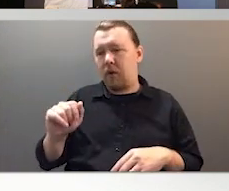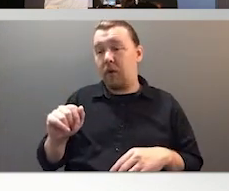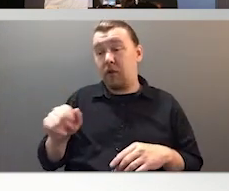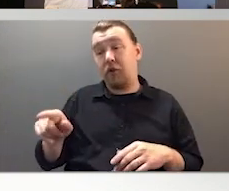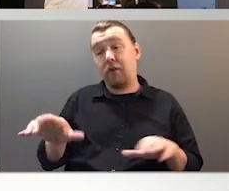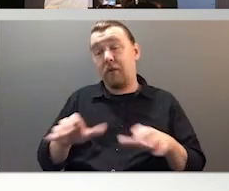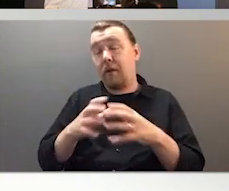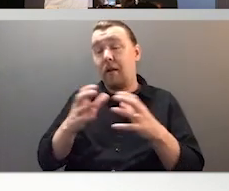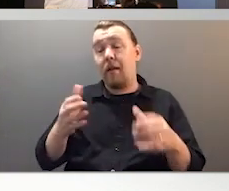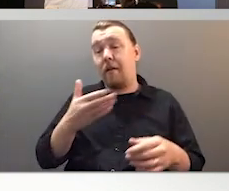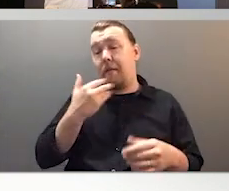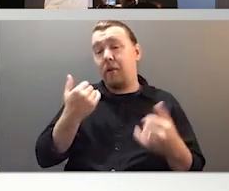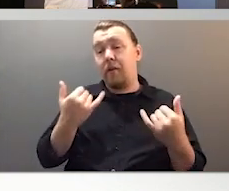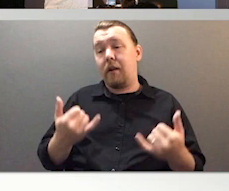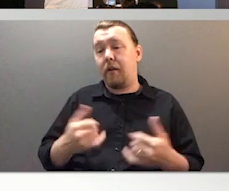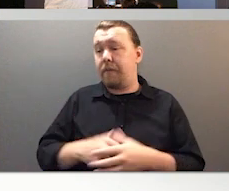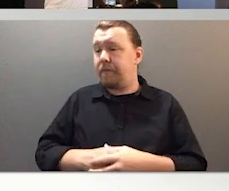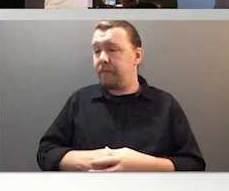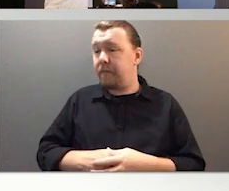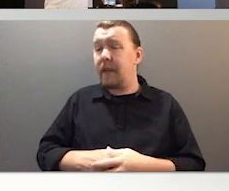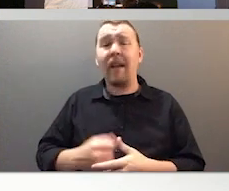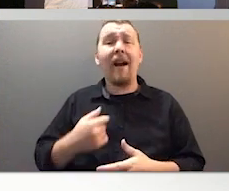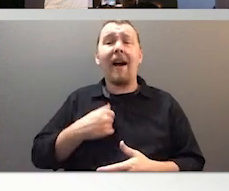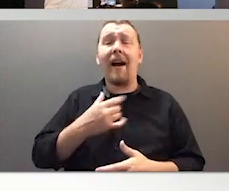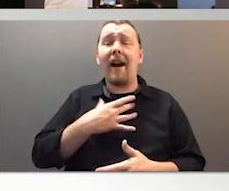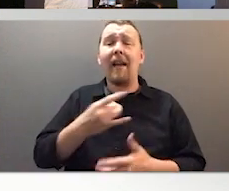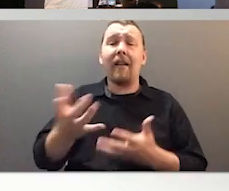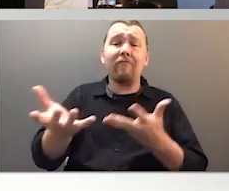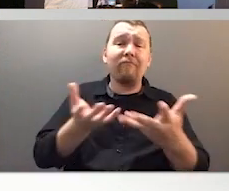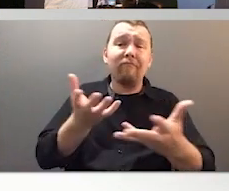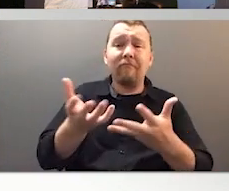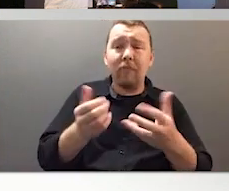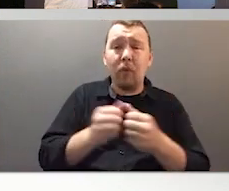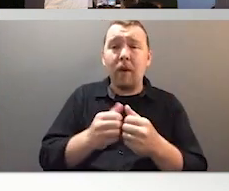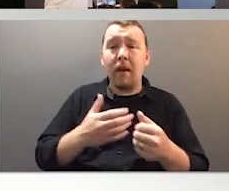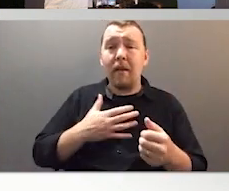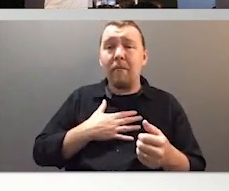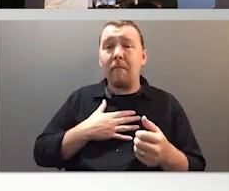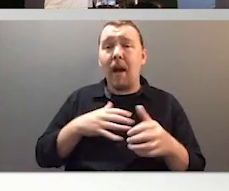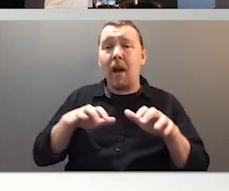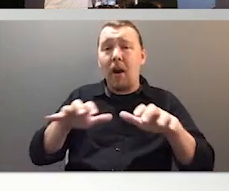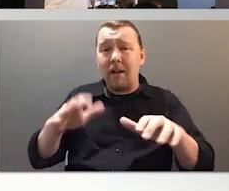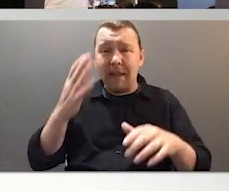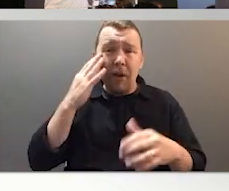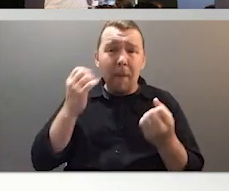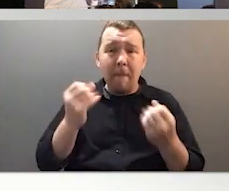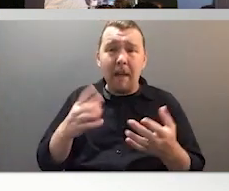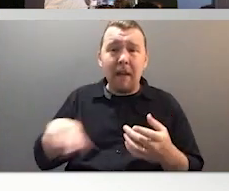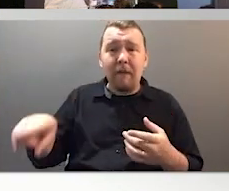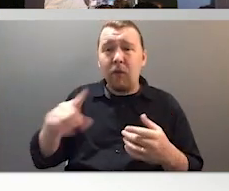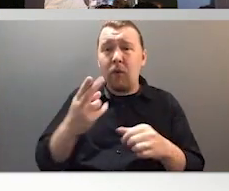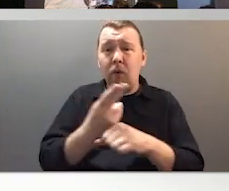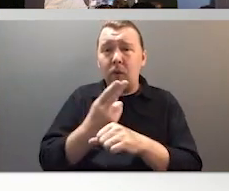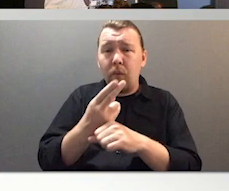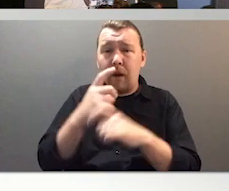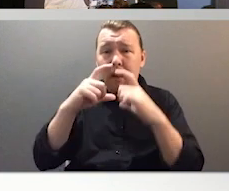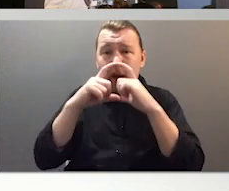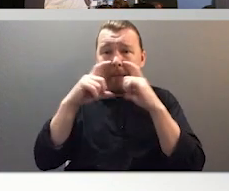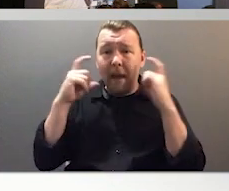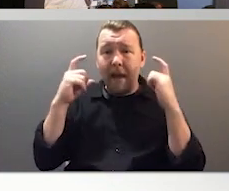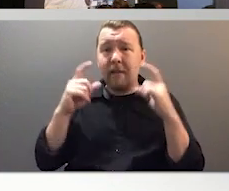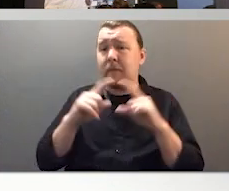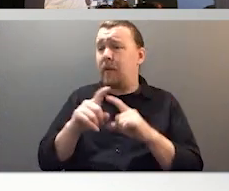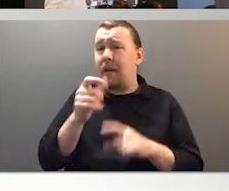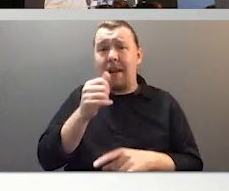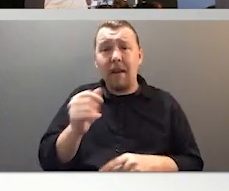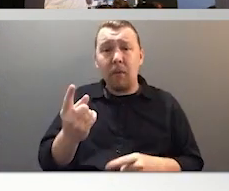gonna leave I like to interact with my audience, and I know a lot of people have masks on, but Does anybody have any questions?